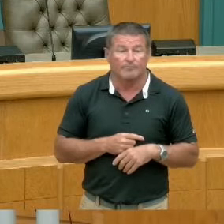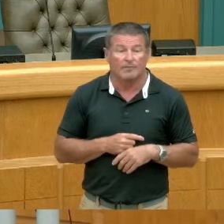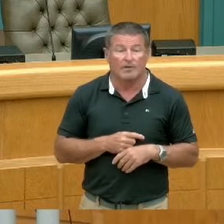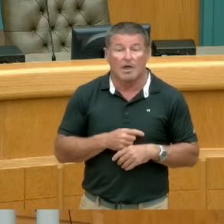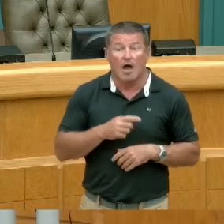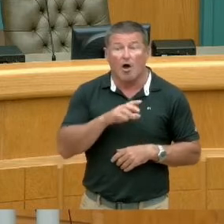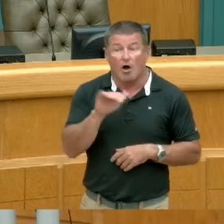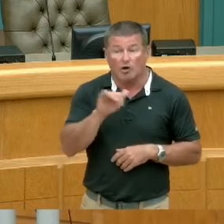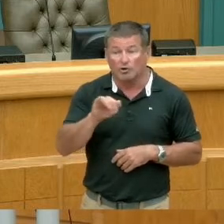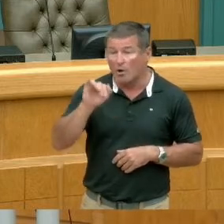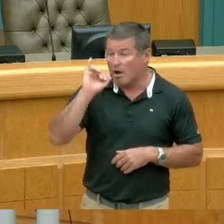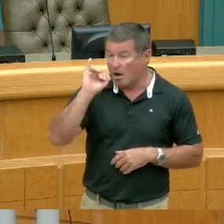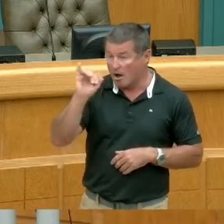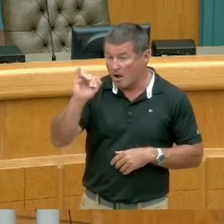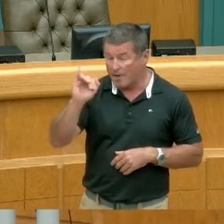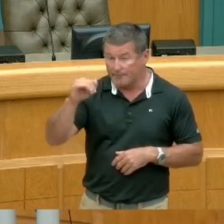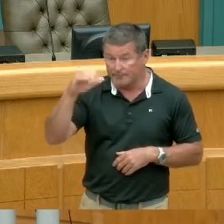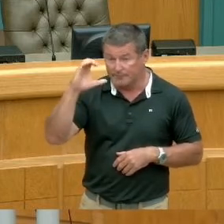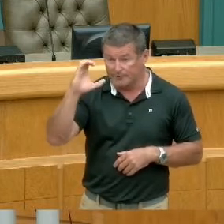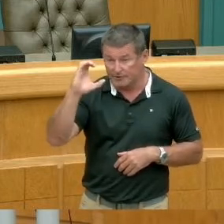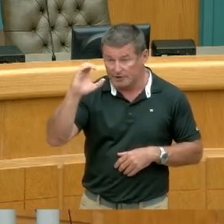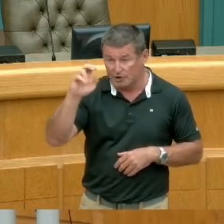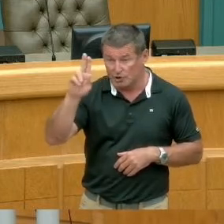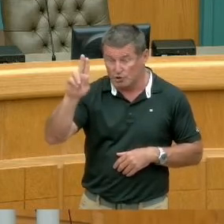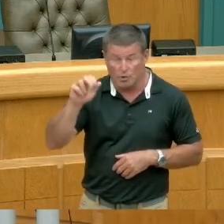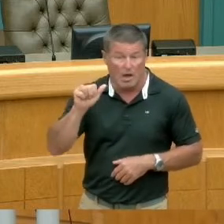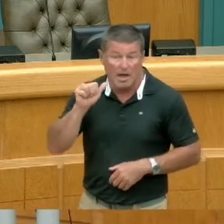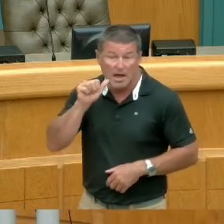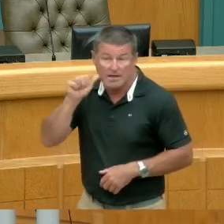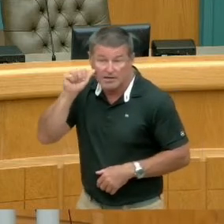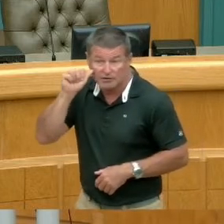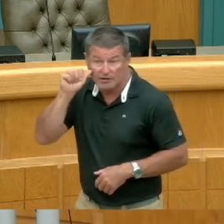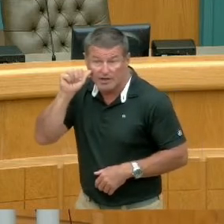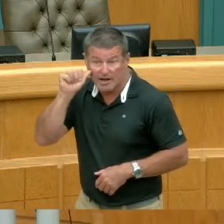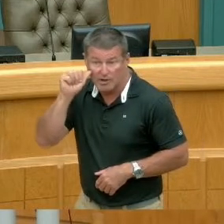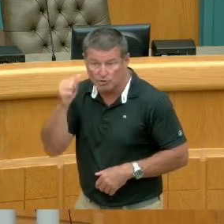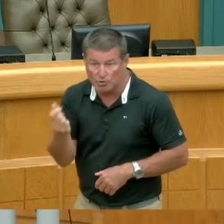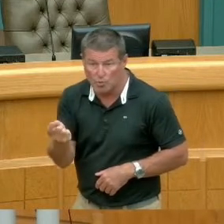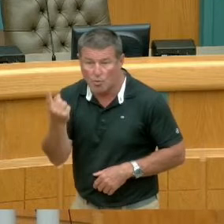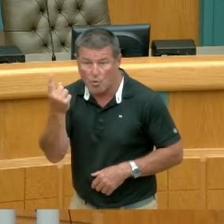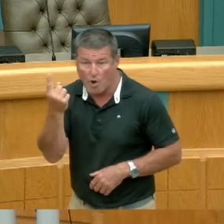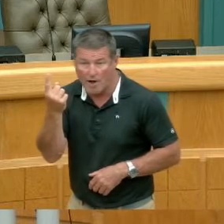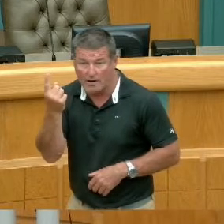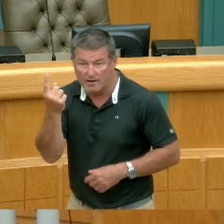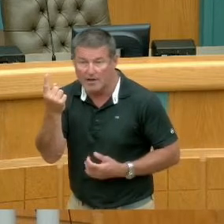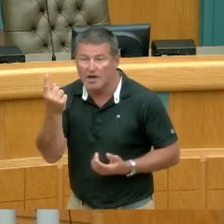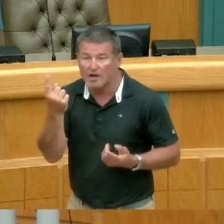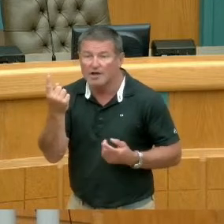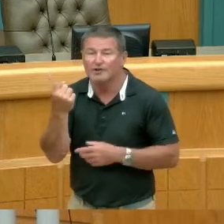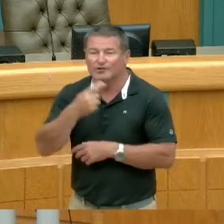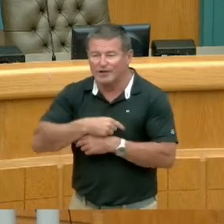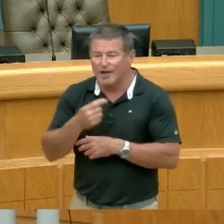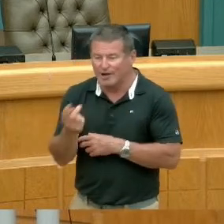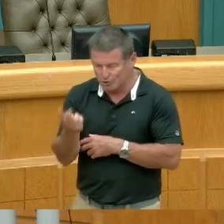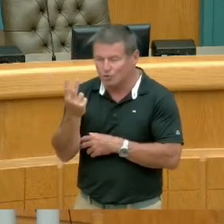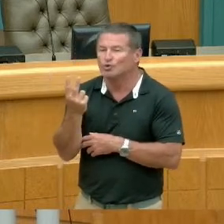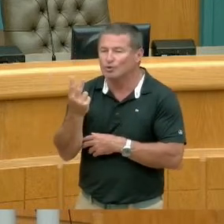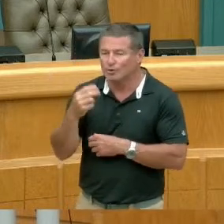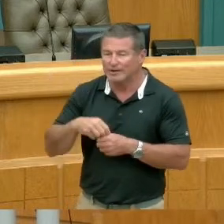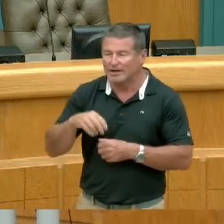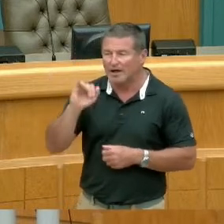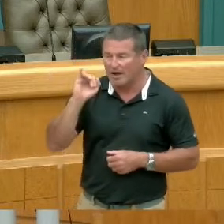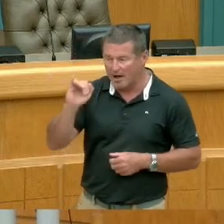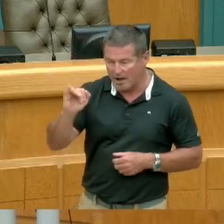in intensive care. It was 2 yesterday. Today, I'm sorry, it was 1 yesterday. Today it's a total of 2 in intensive